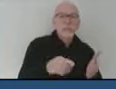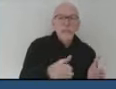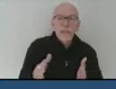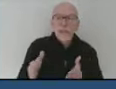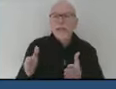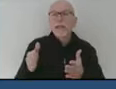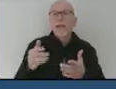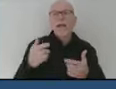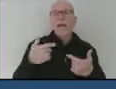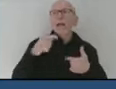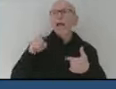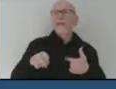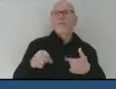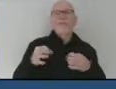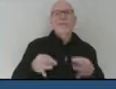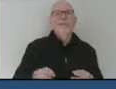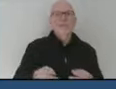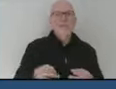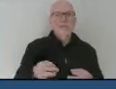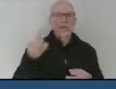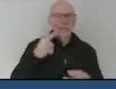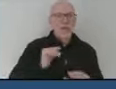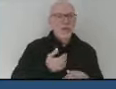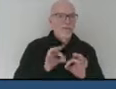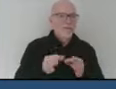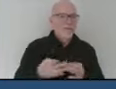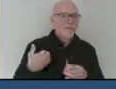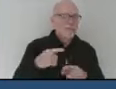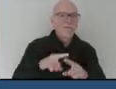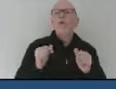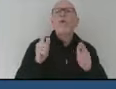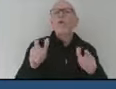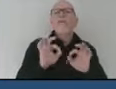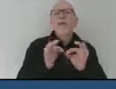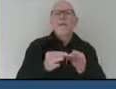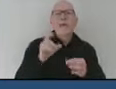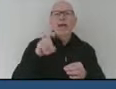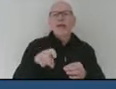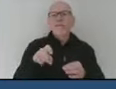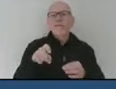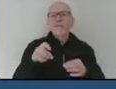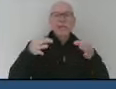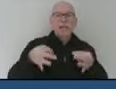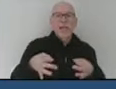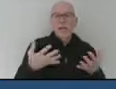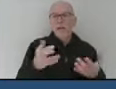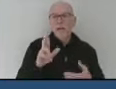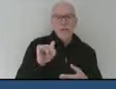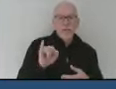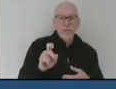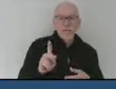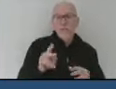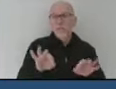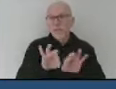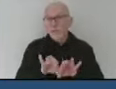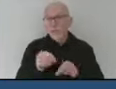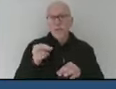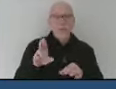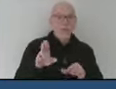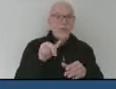an audible myself here. I'm sure. Recently, but all families that are going to have to make risk assessments according to